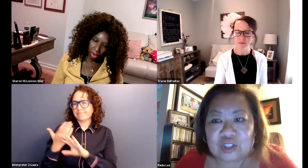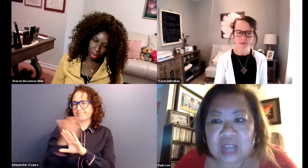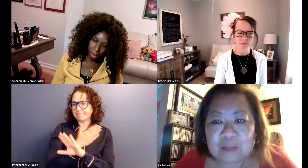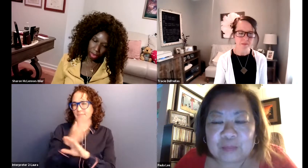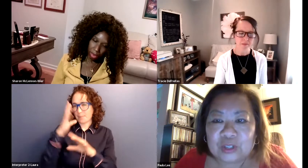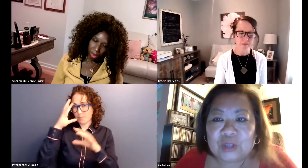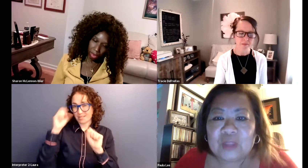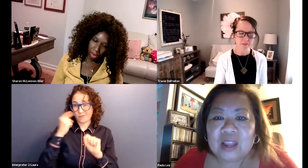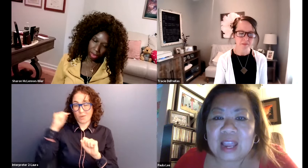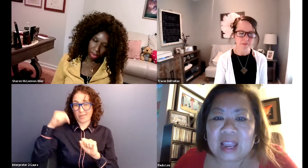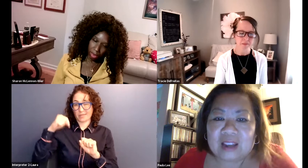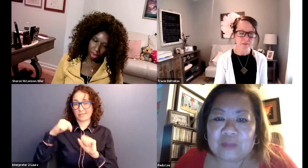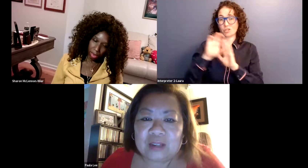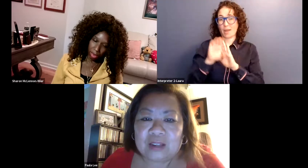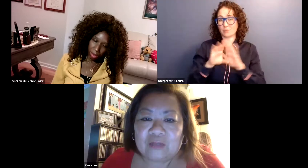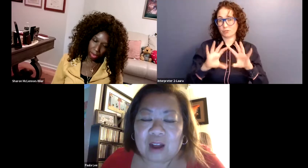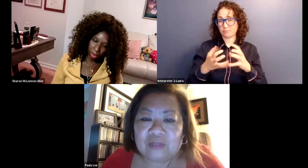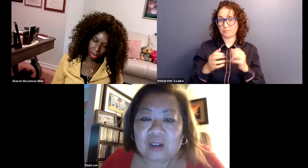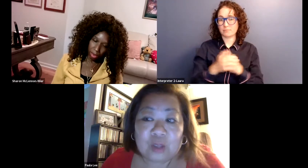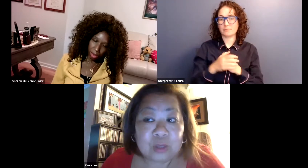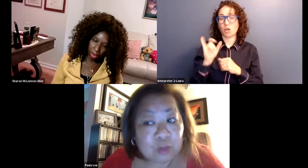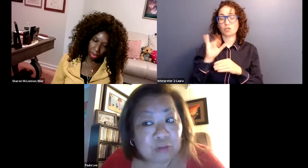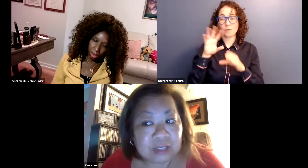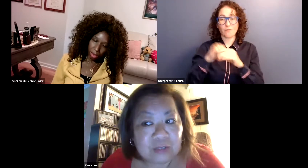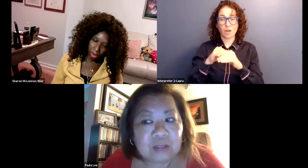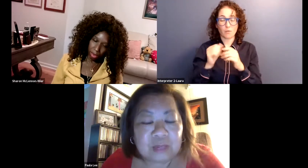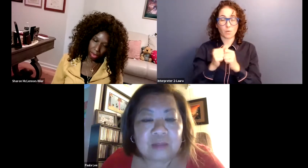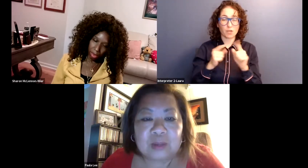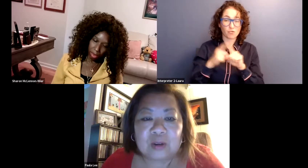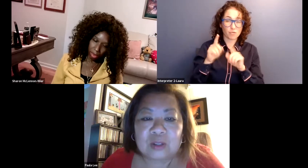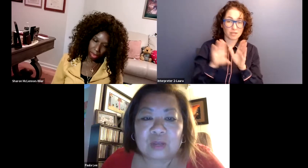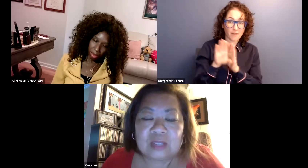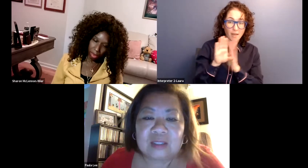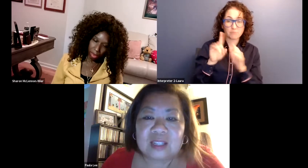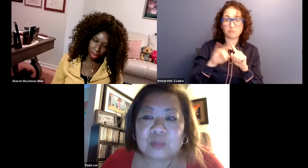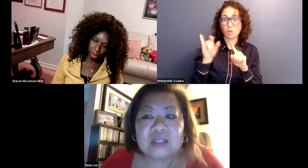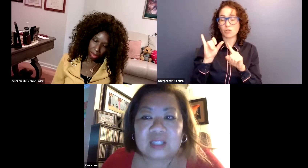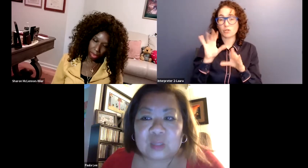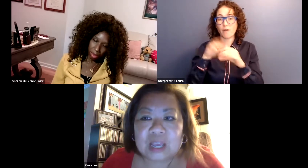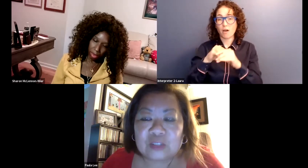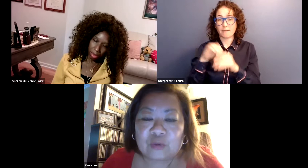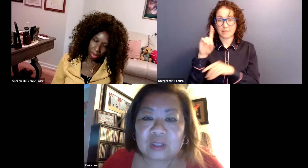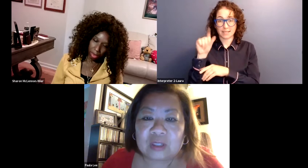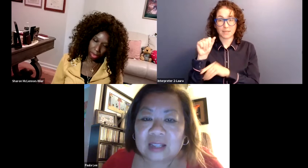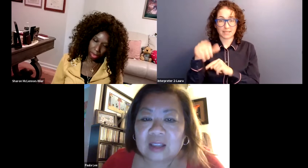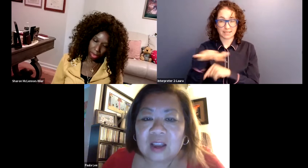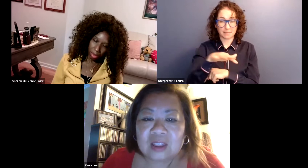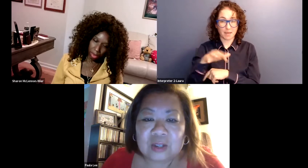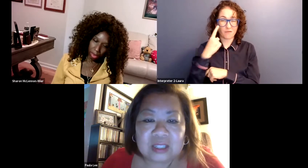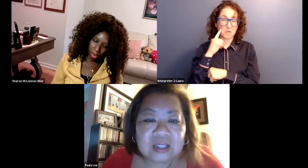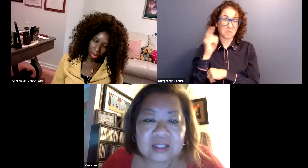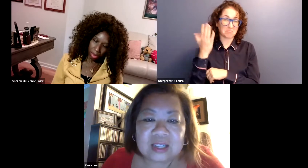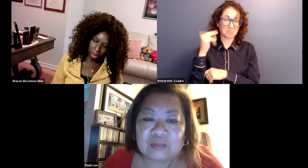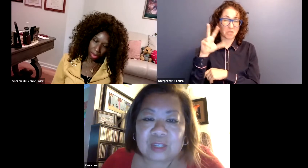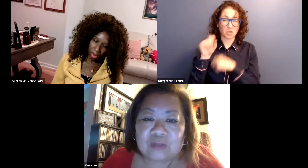this chapter, and I've been involved not only with career development, but also in the disability space for the last